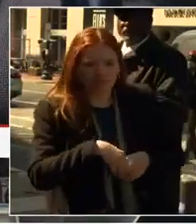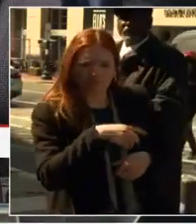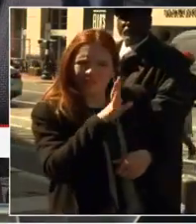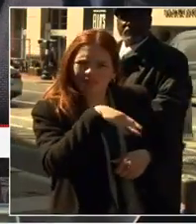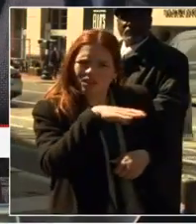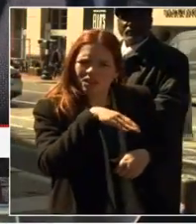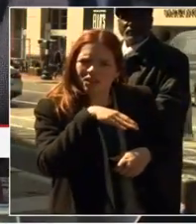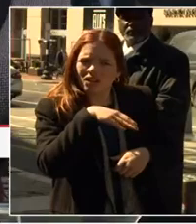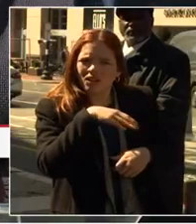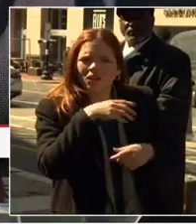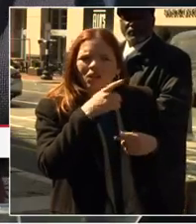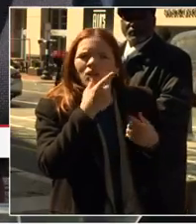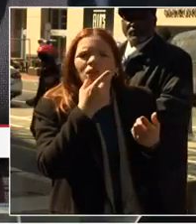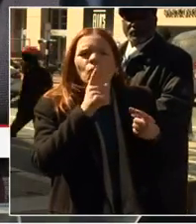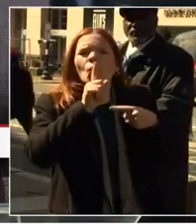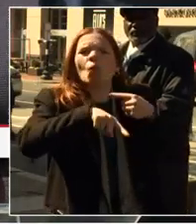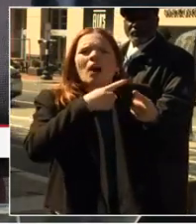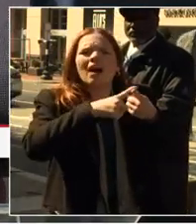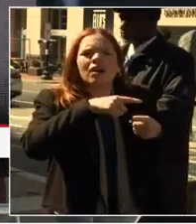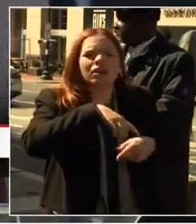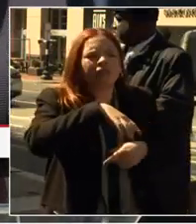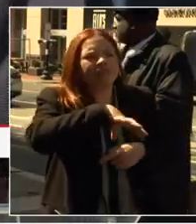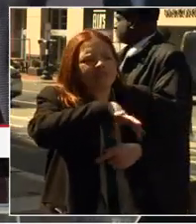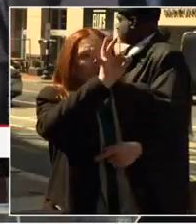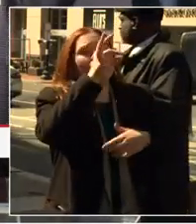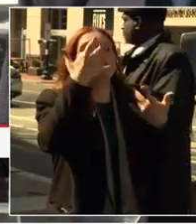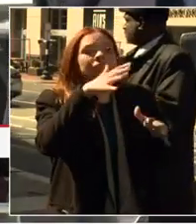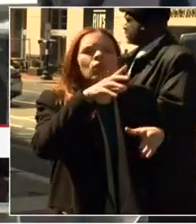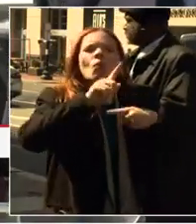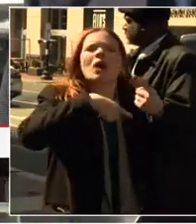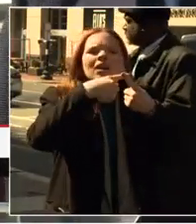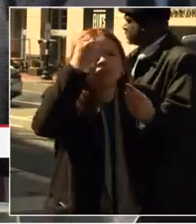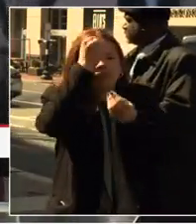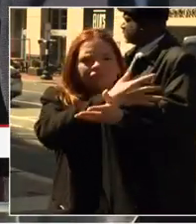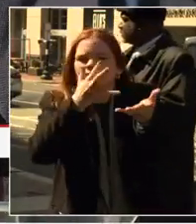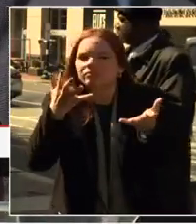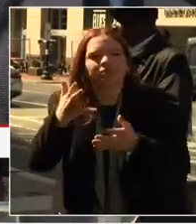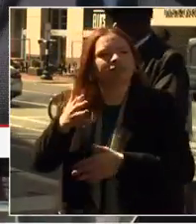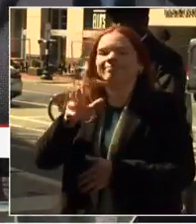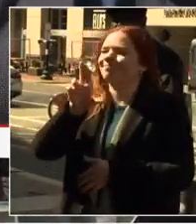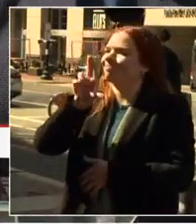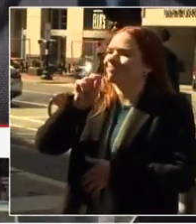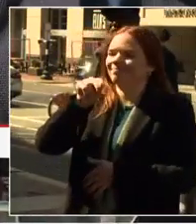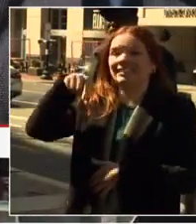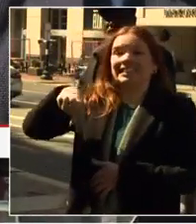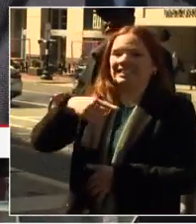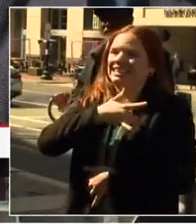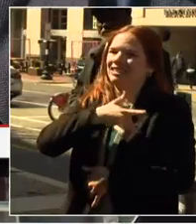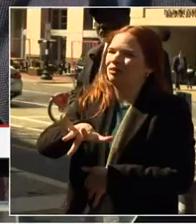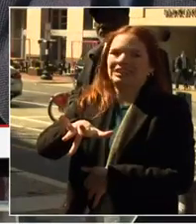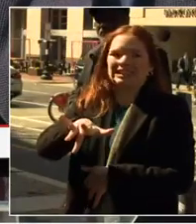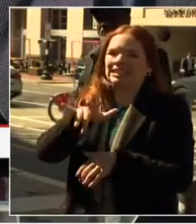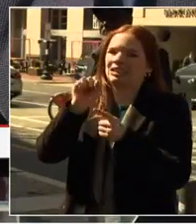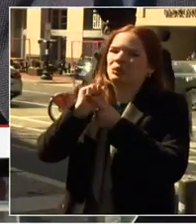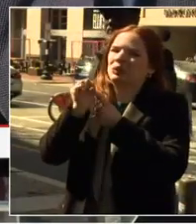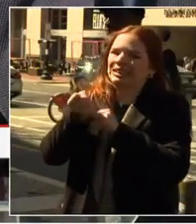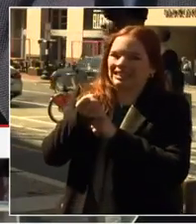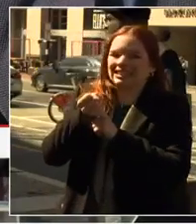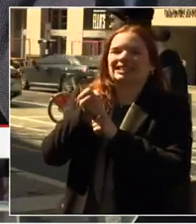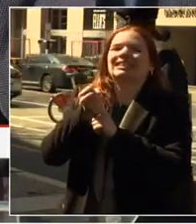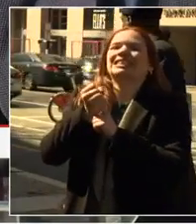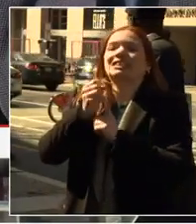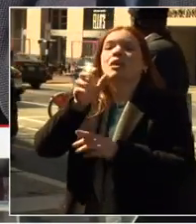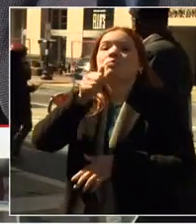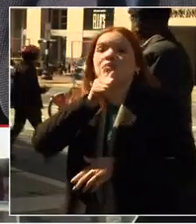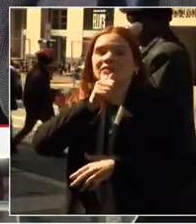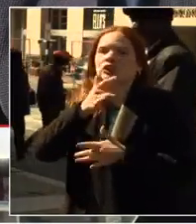No, it will not. This is a sensitive matter with privacy concerns,